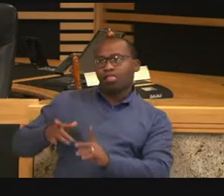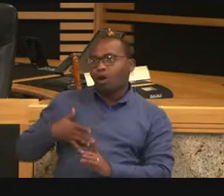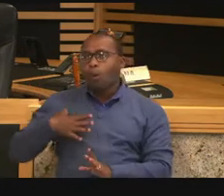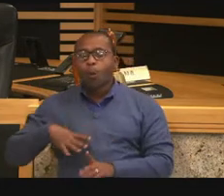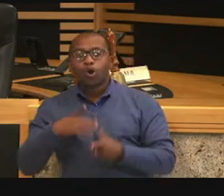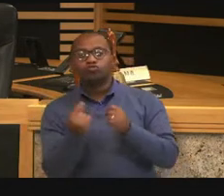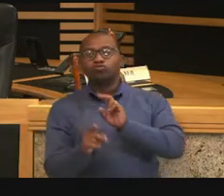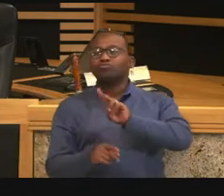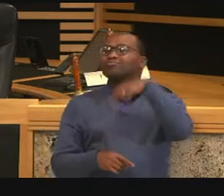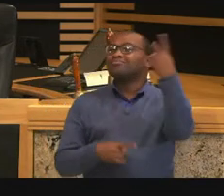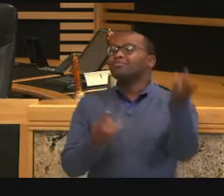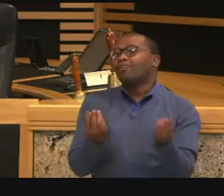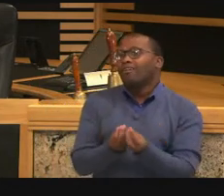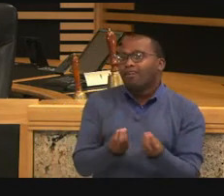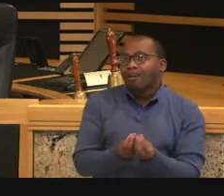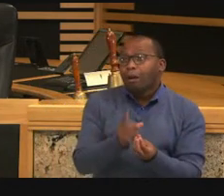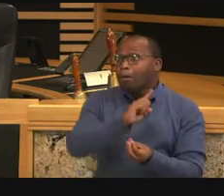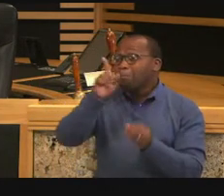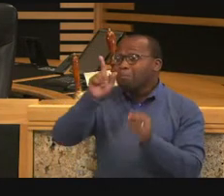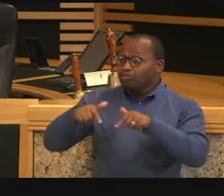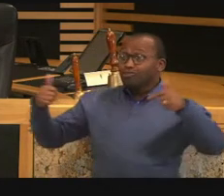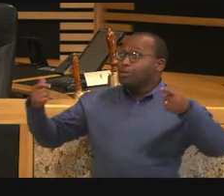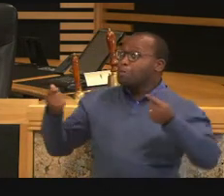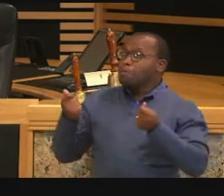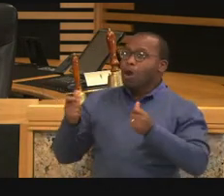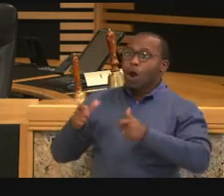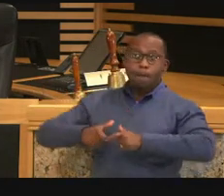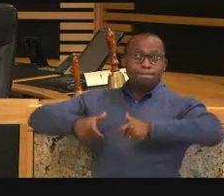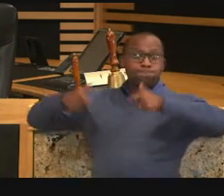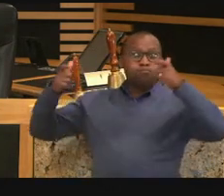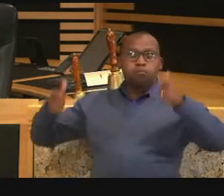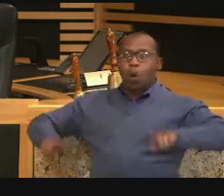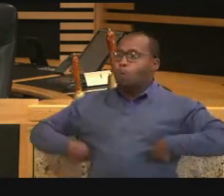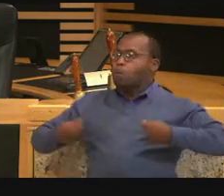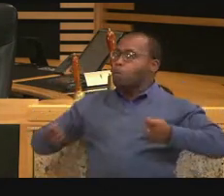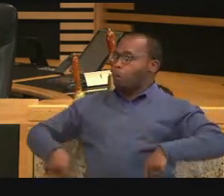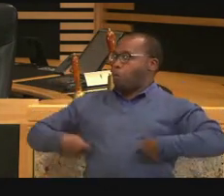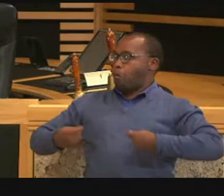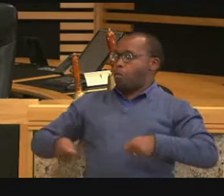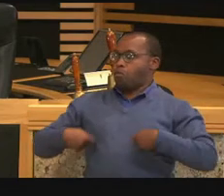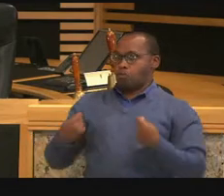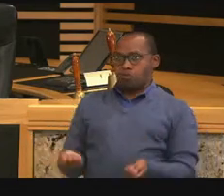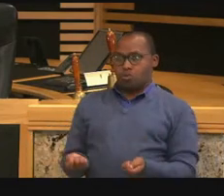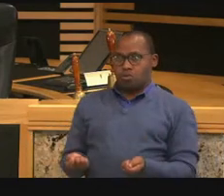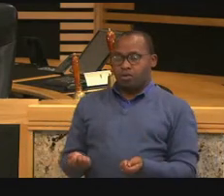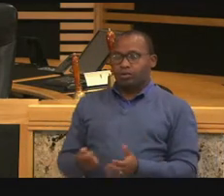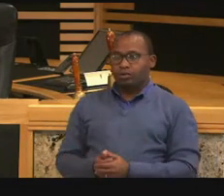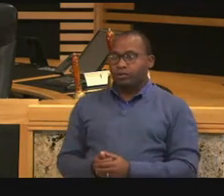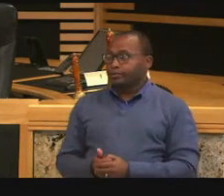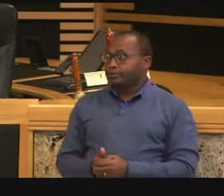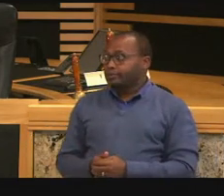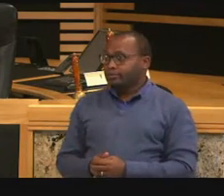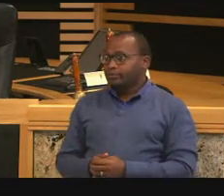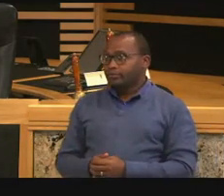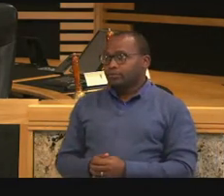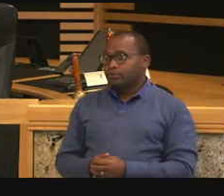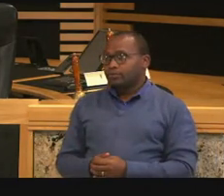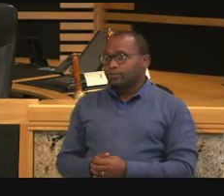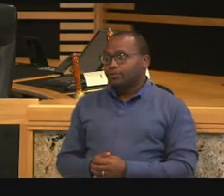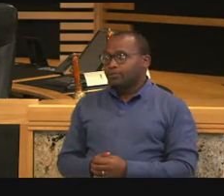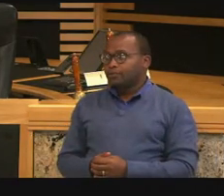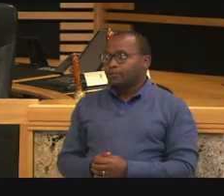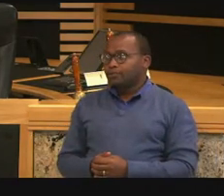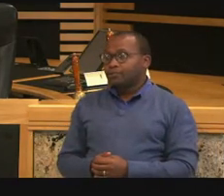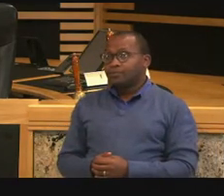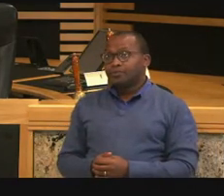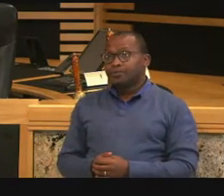legislature has spent a lot of money in this regard. Fourthly, which is